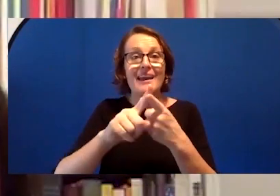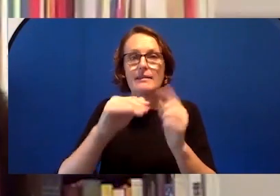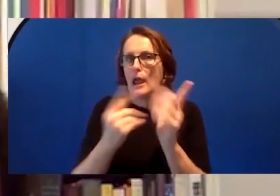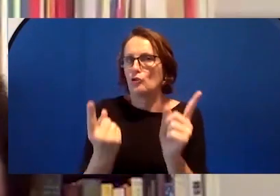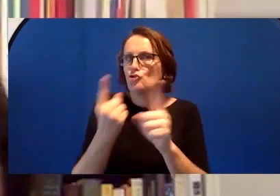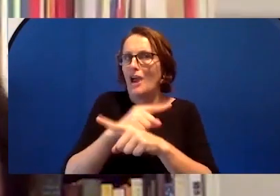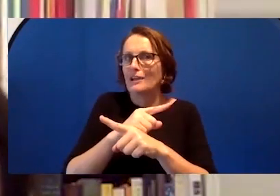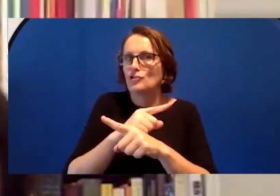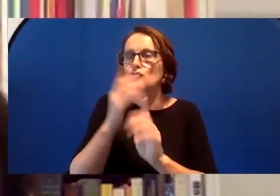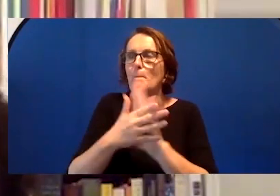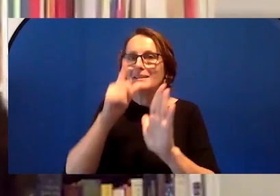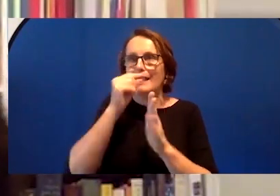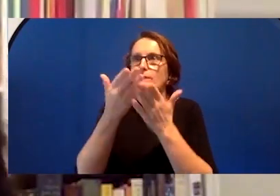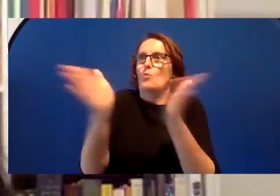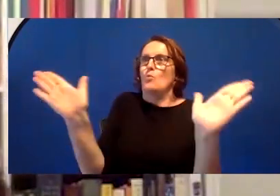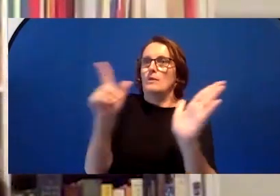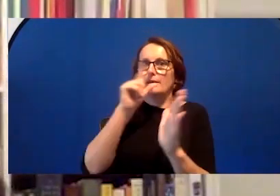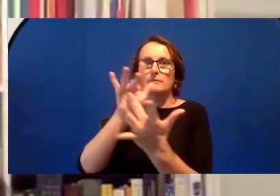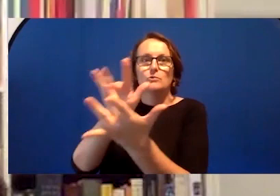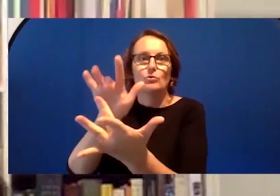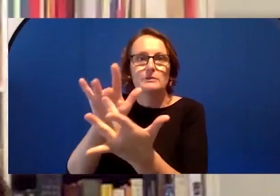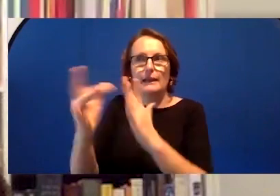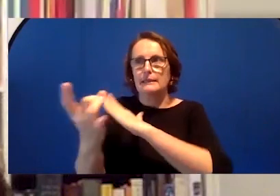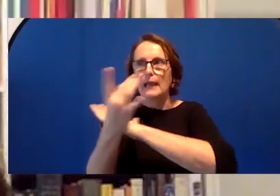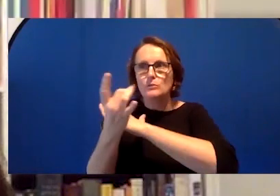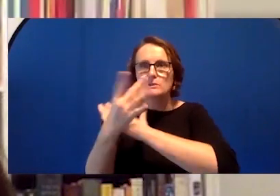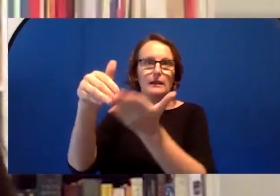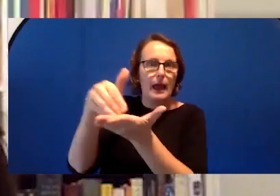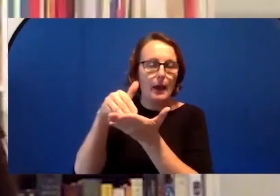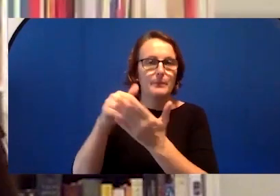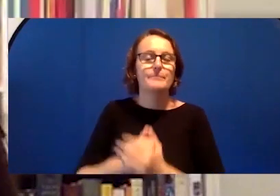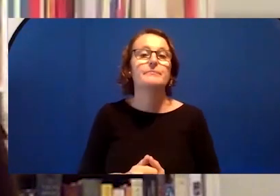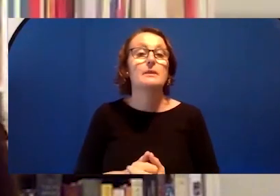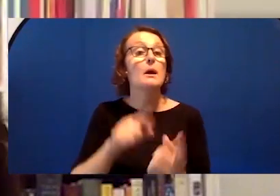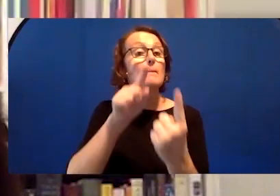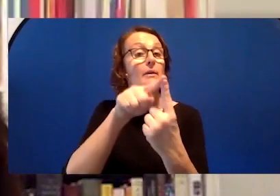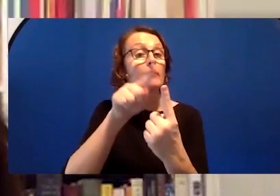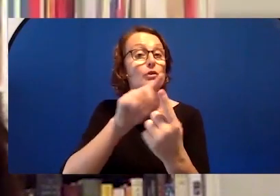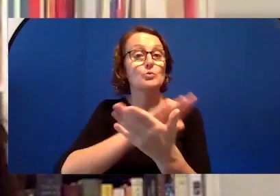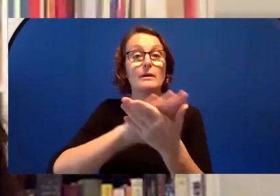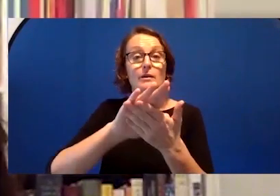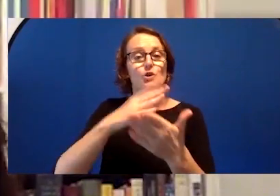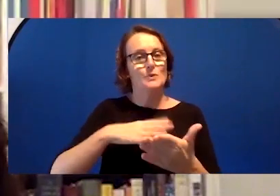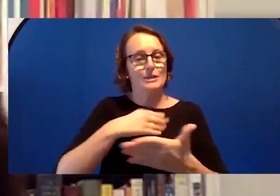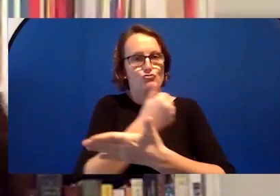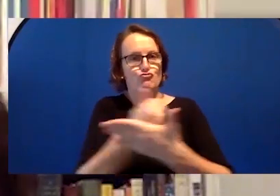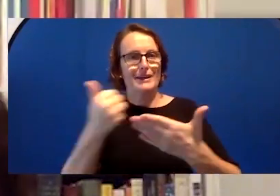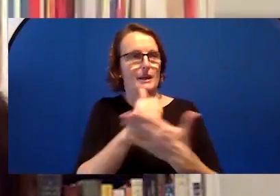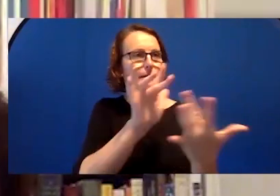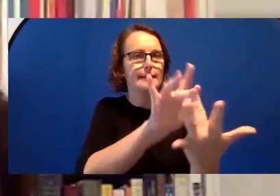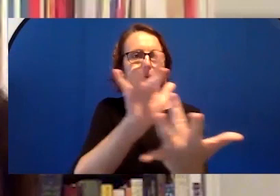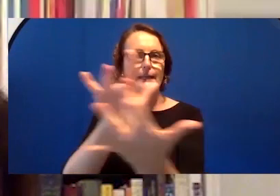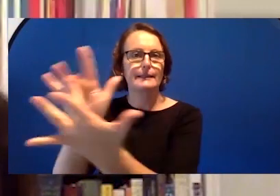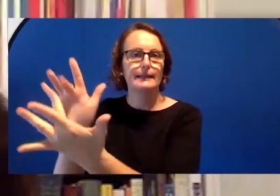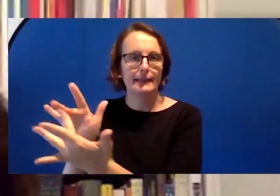of physical isolation. But first, to cultivating habits and rituals of connection. What is one